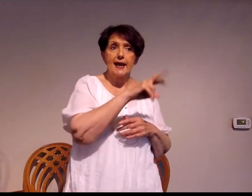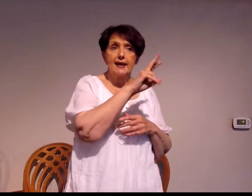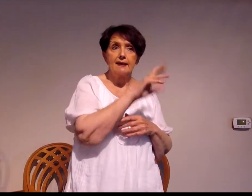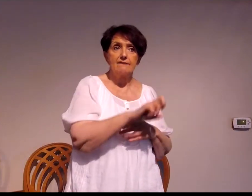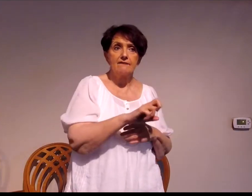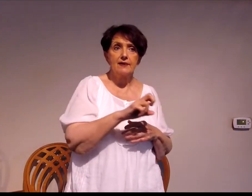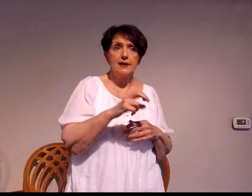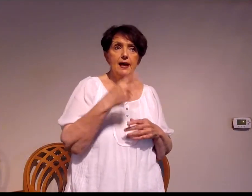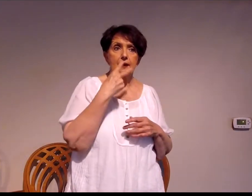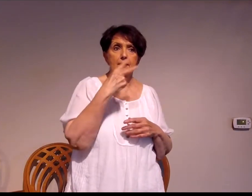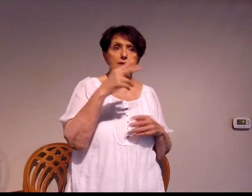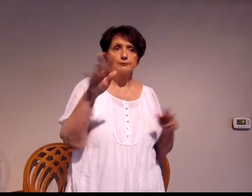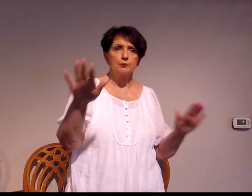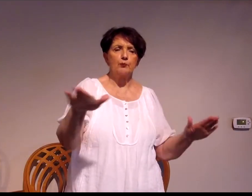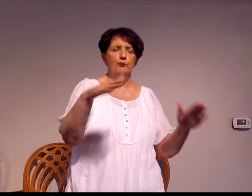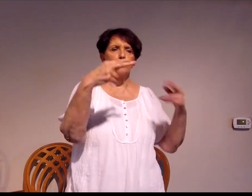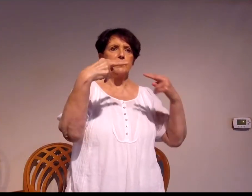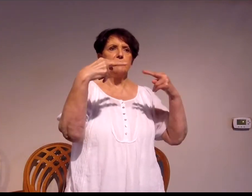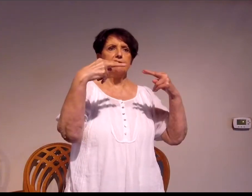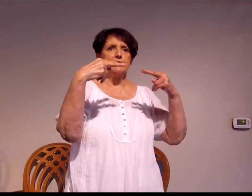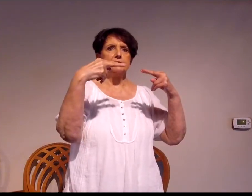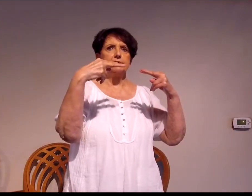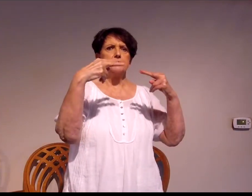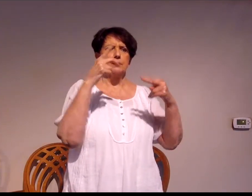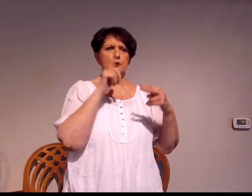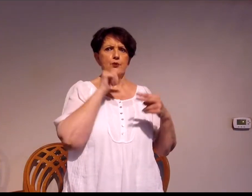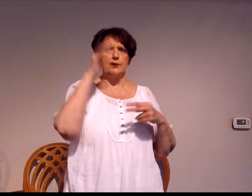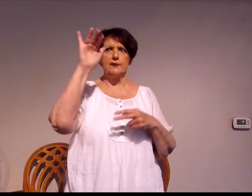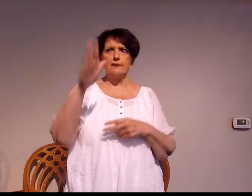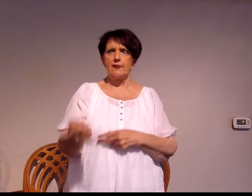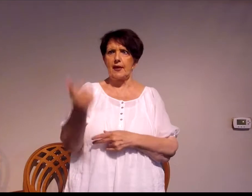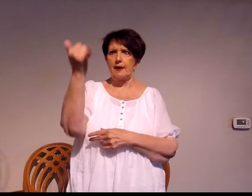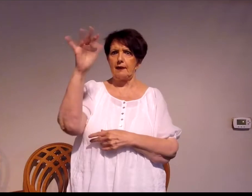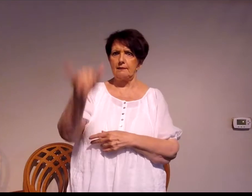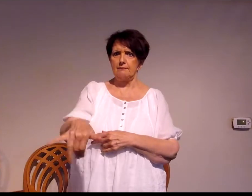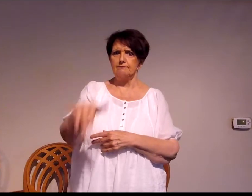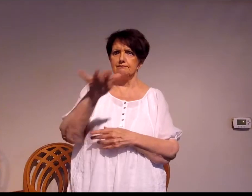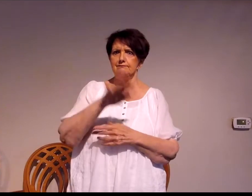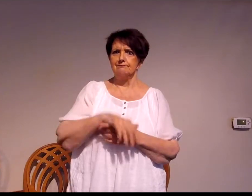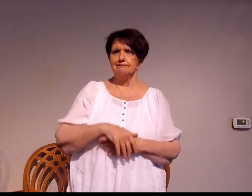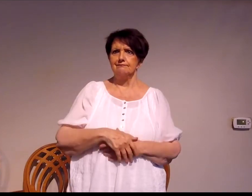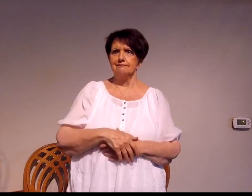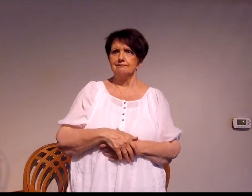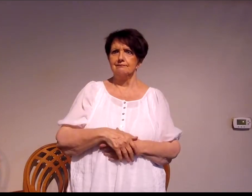I went, who is this person? Oh my God.